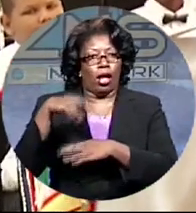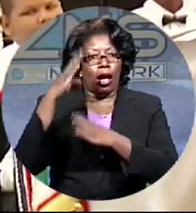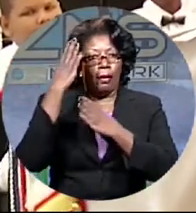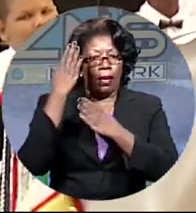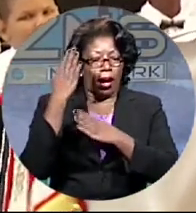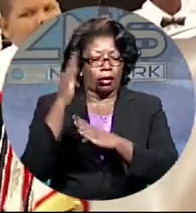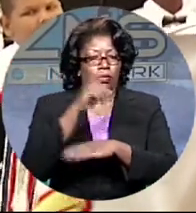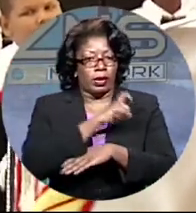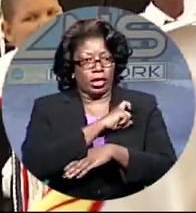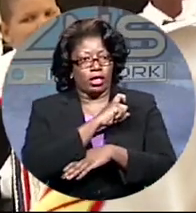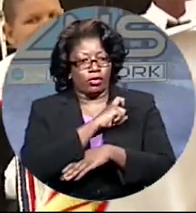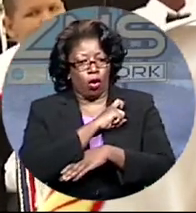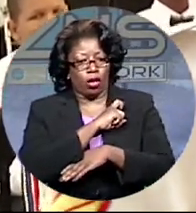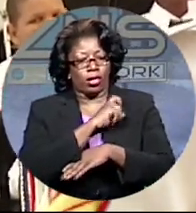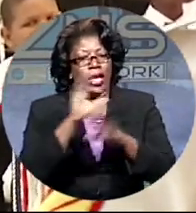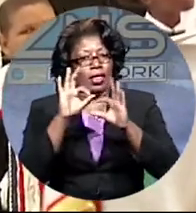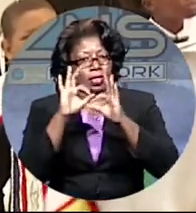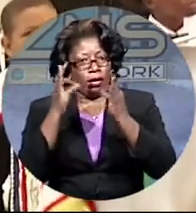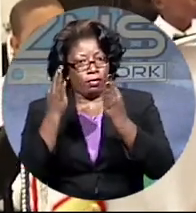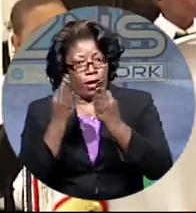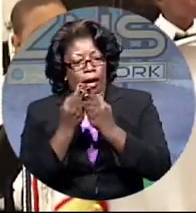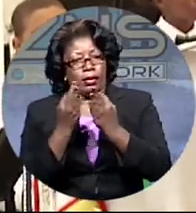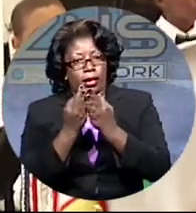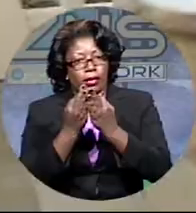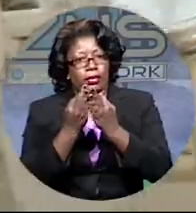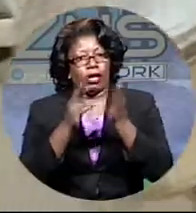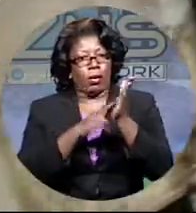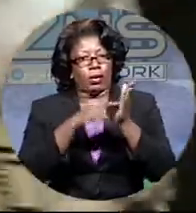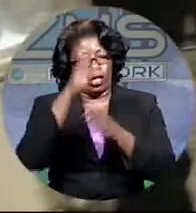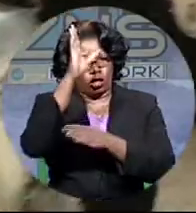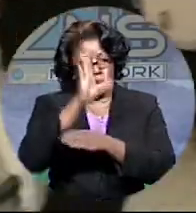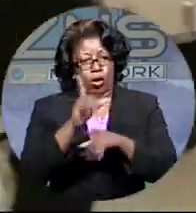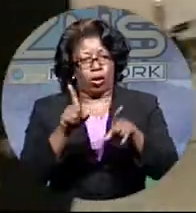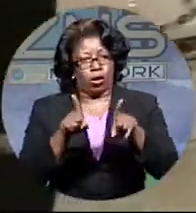family, represent themselves, but most of all, represent God.